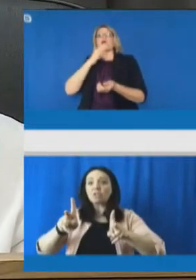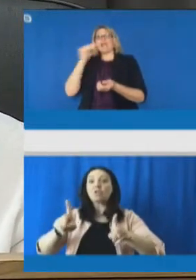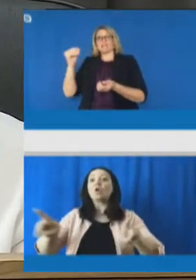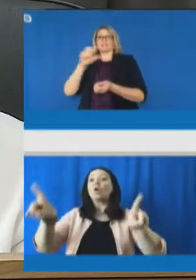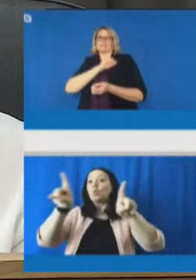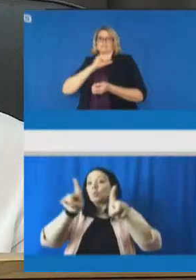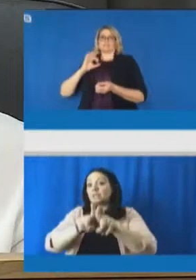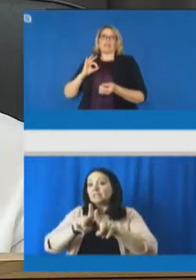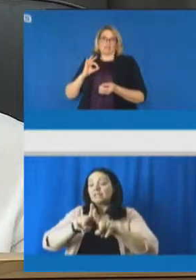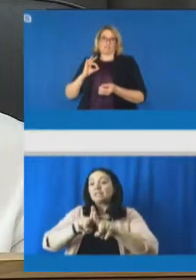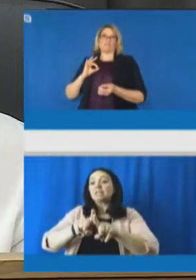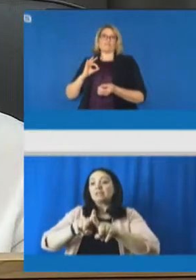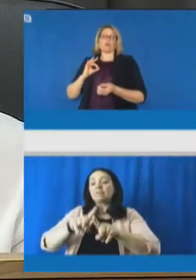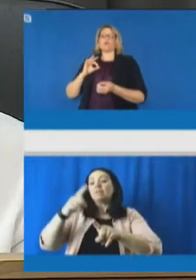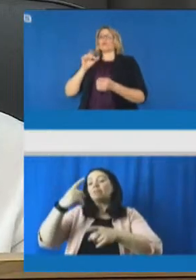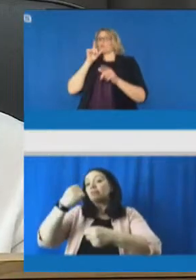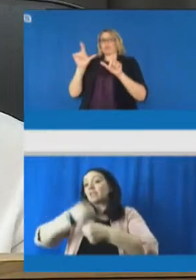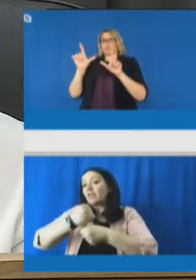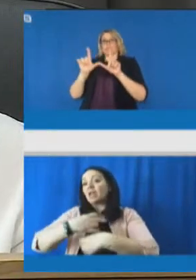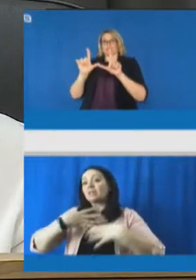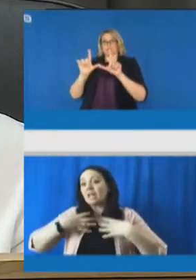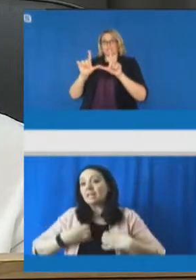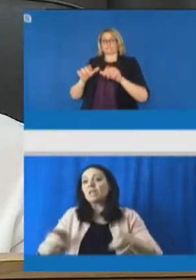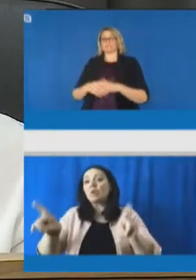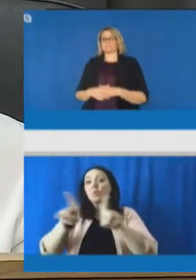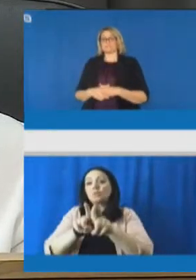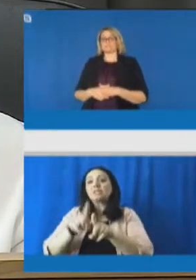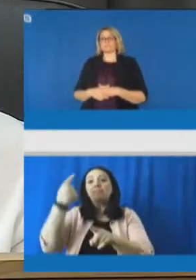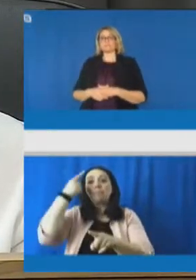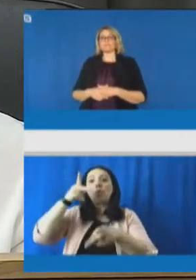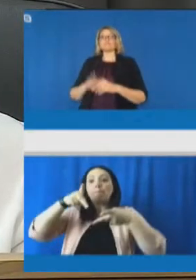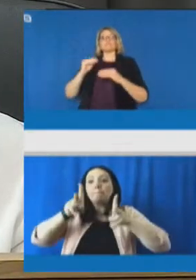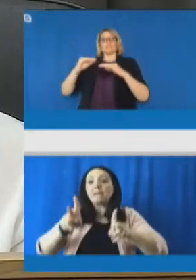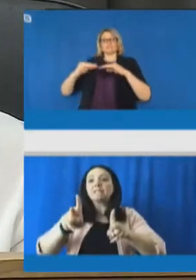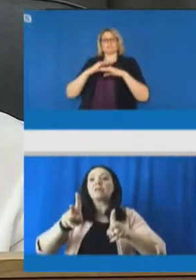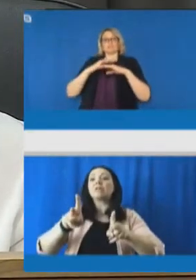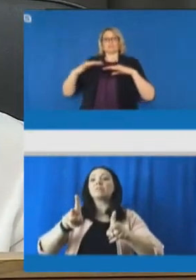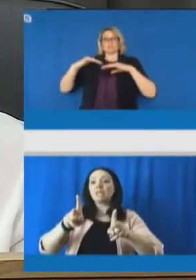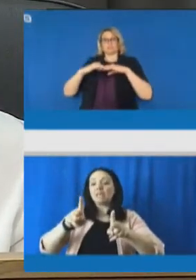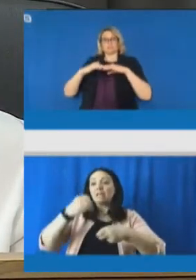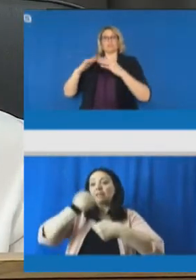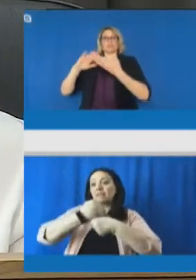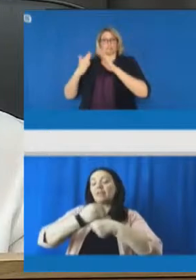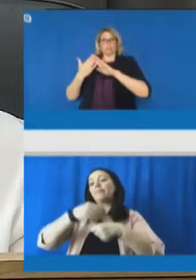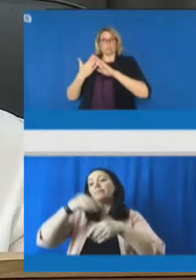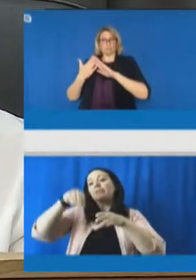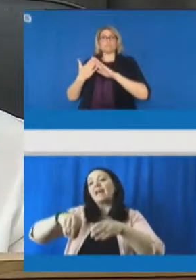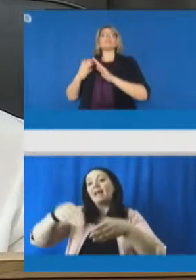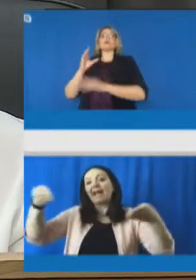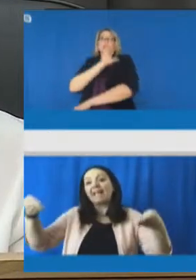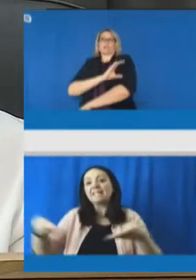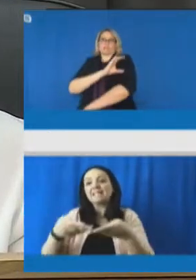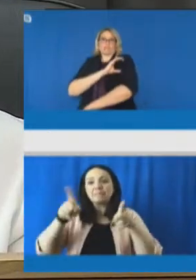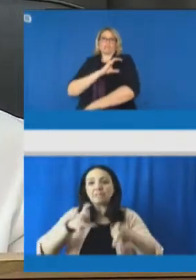can continue to vaccinate New Brunswickers in a timely and efficient manner, we have been in discussions with our partners, including pharmacists,